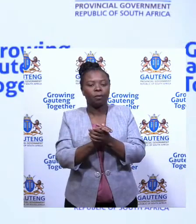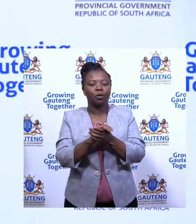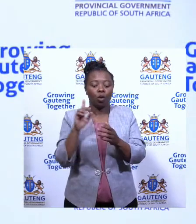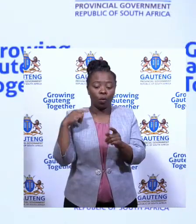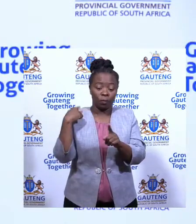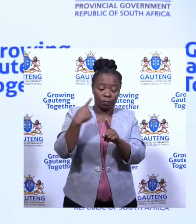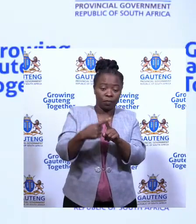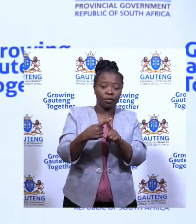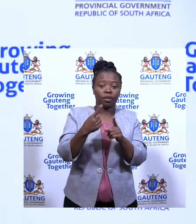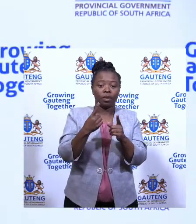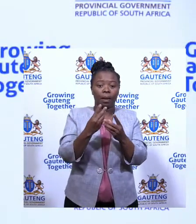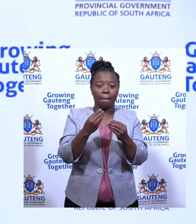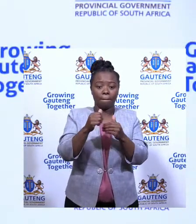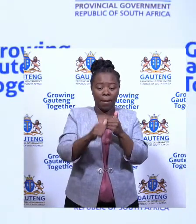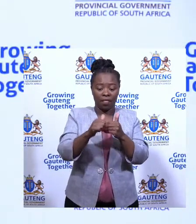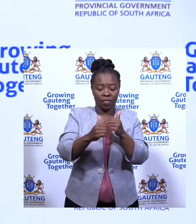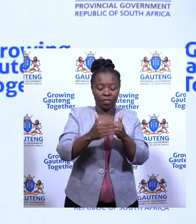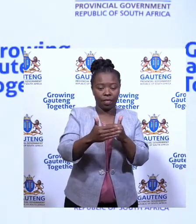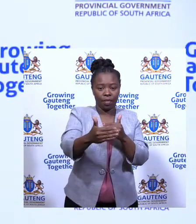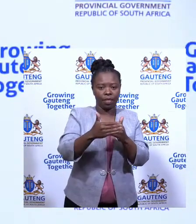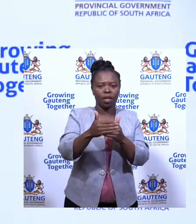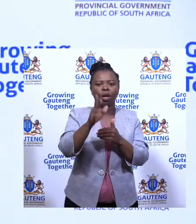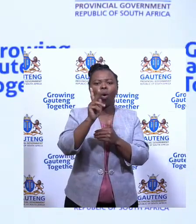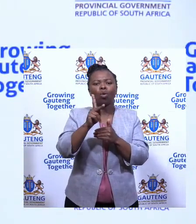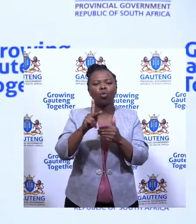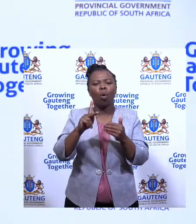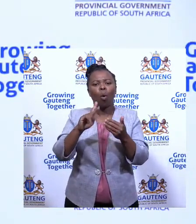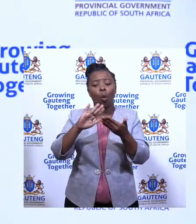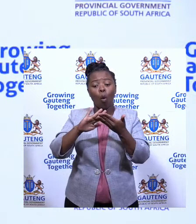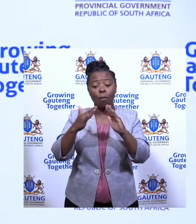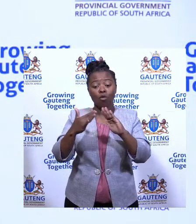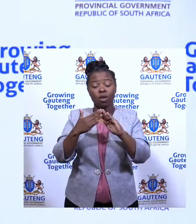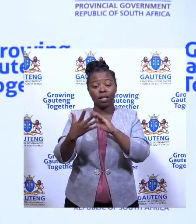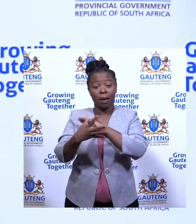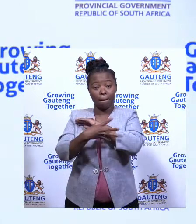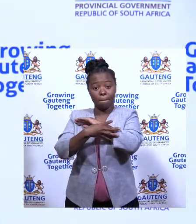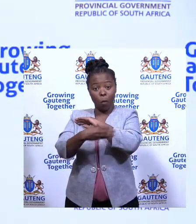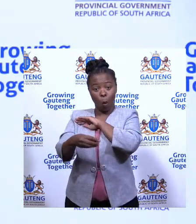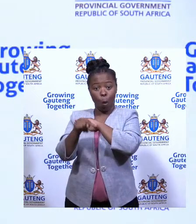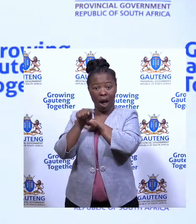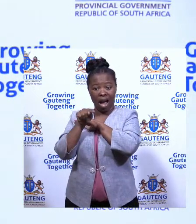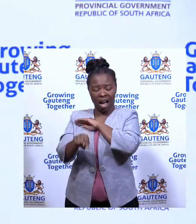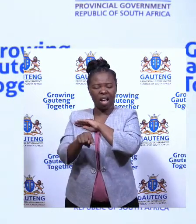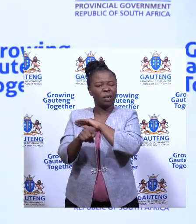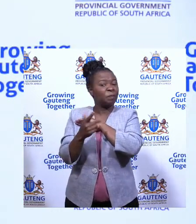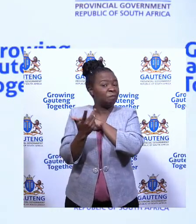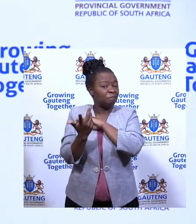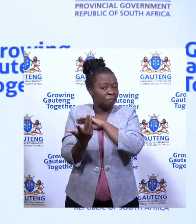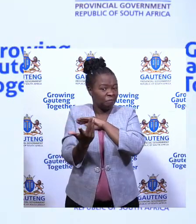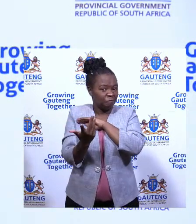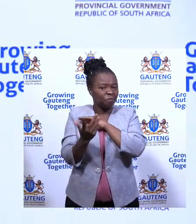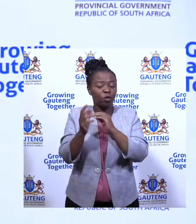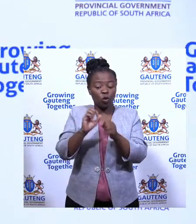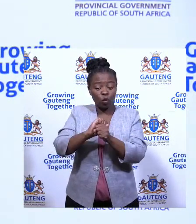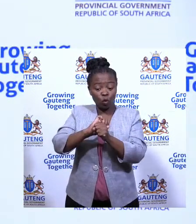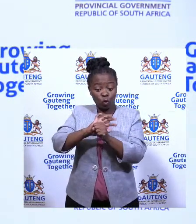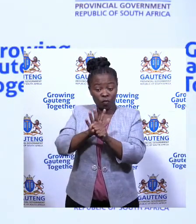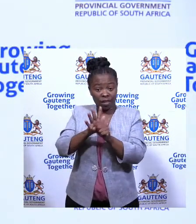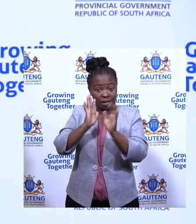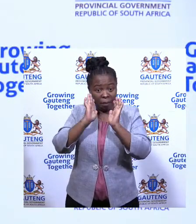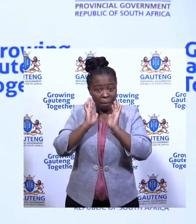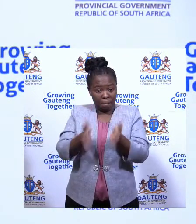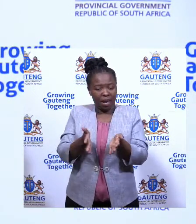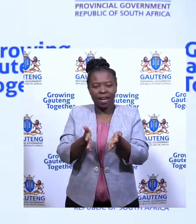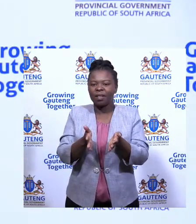well, and that poorer communities are likely to bear the brunt of not only COVID itself, but also